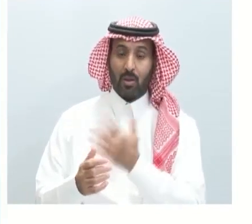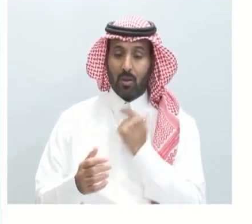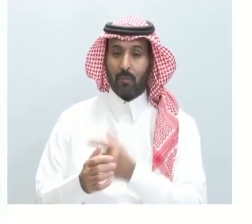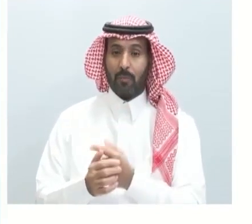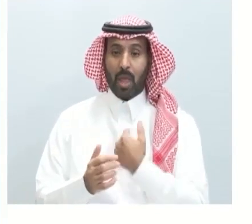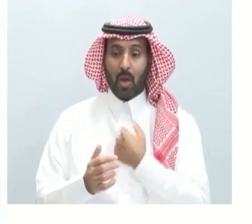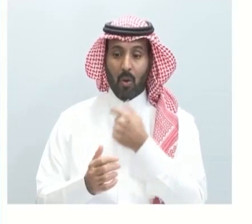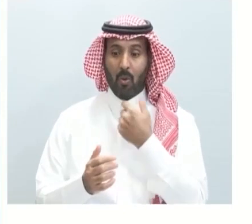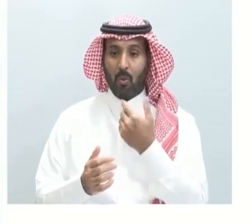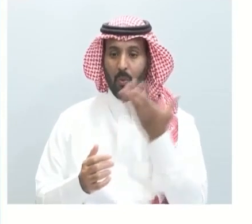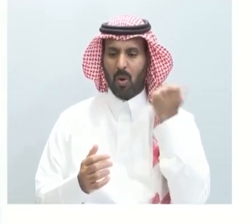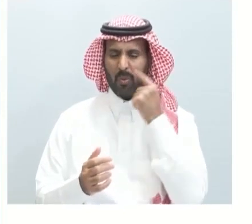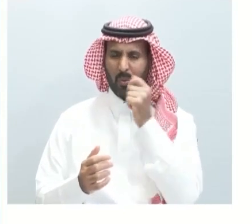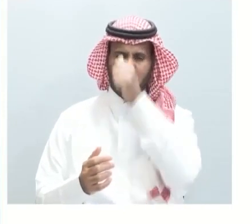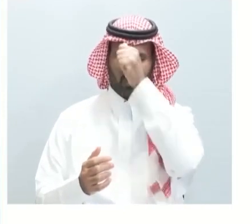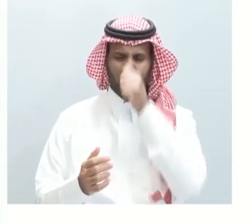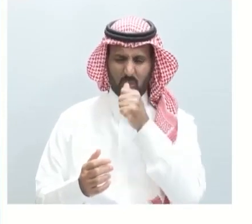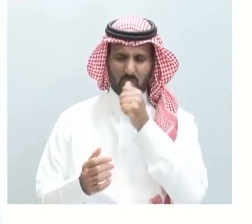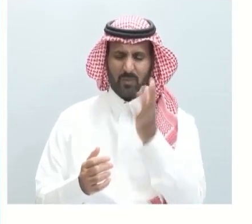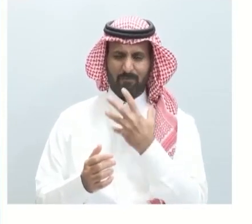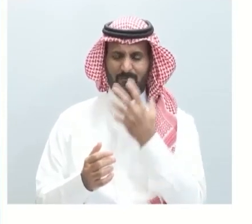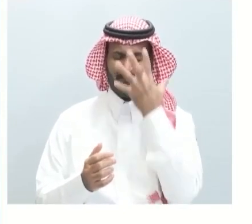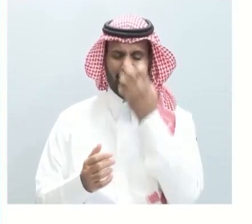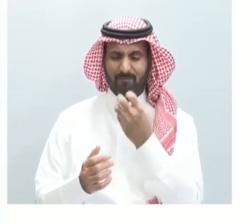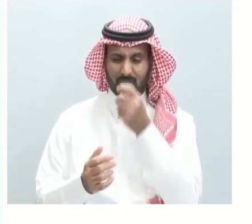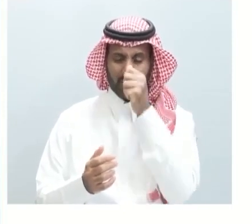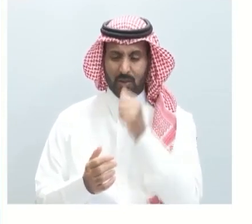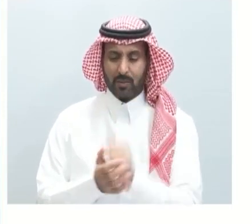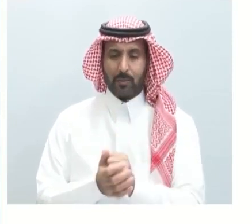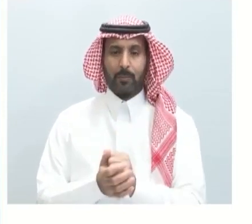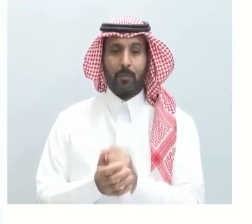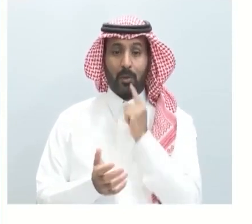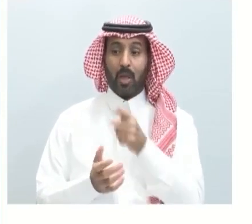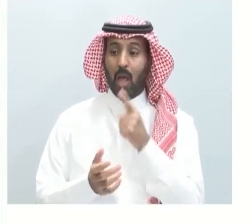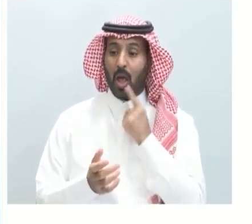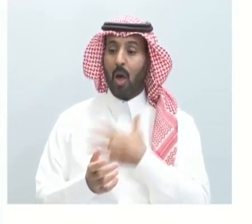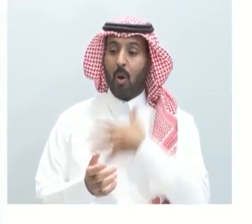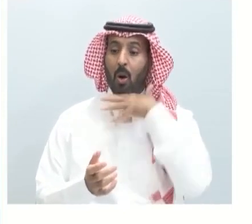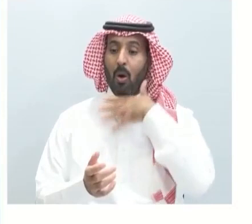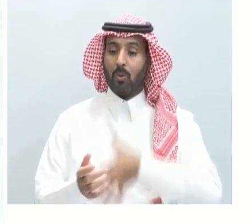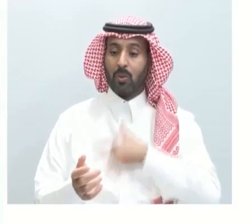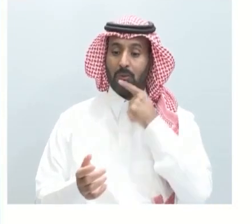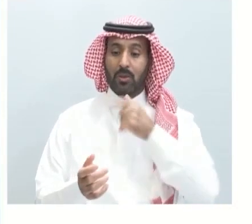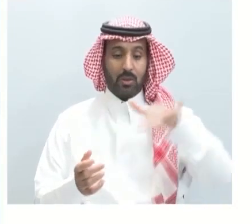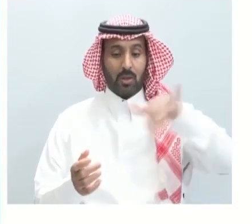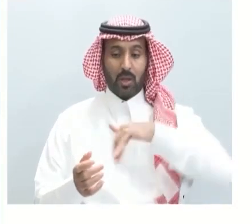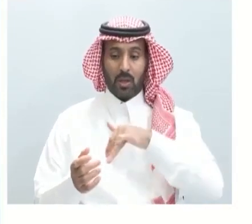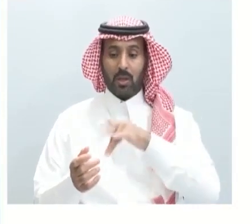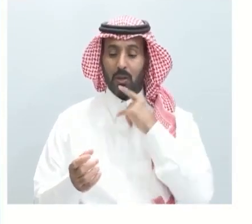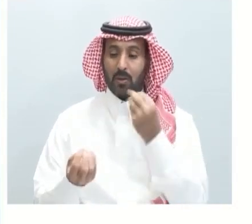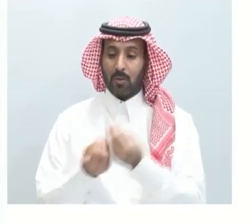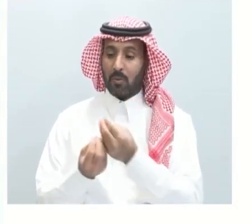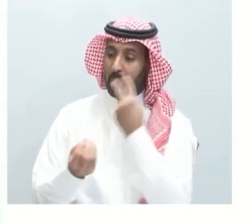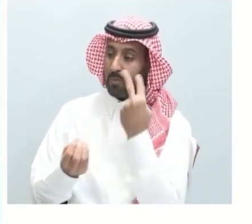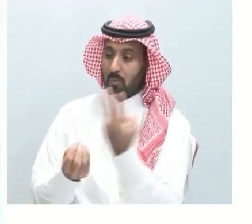course I so red I was very angry when our grandparents came to visit we took them to